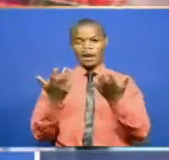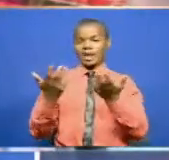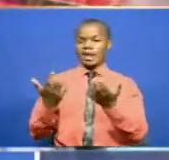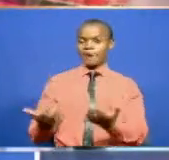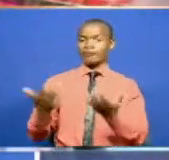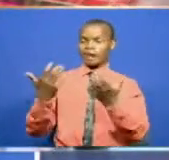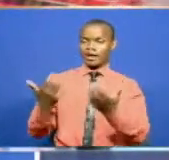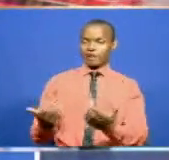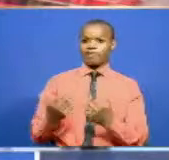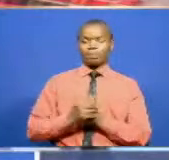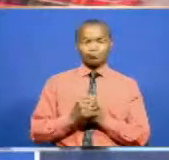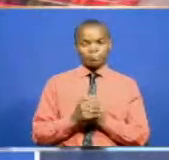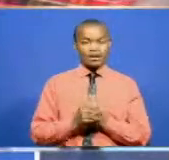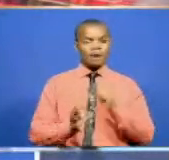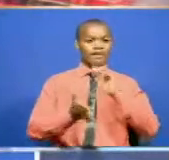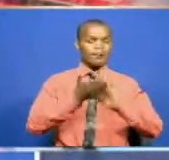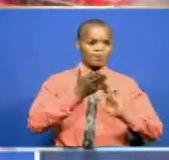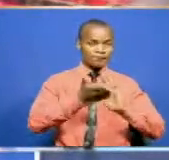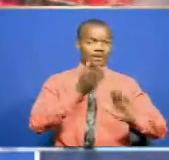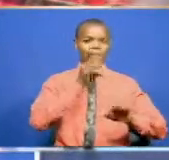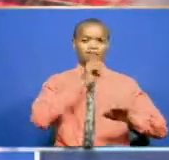and was rushed to this hospital.